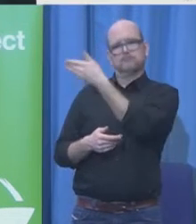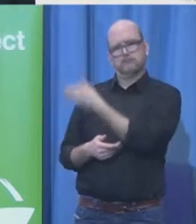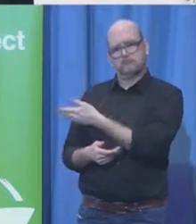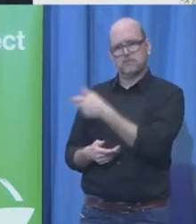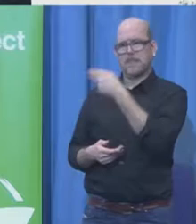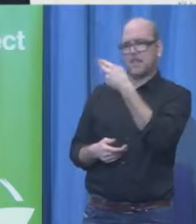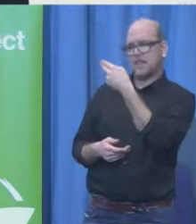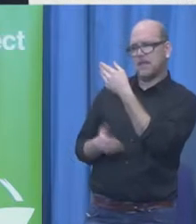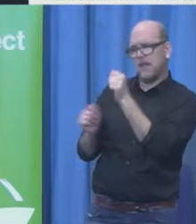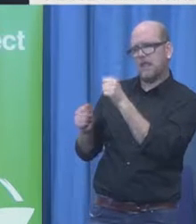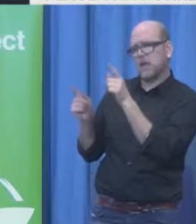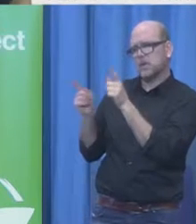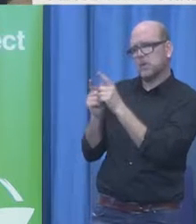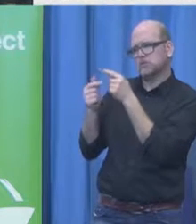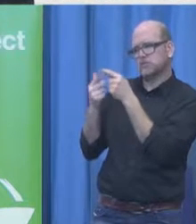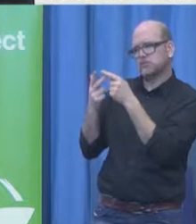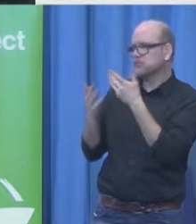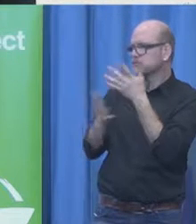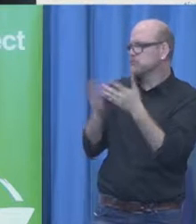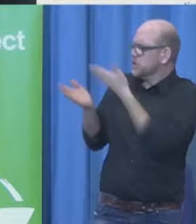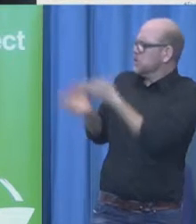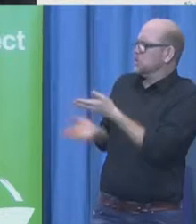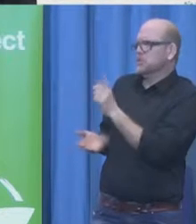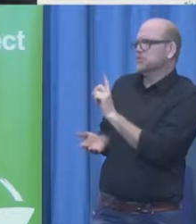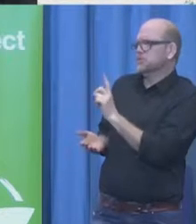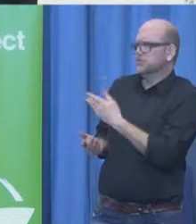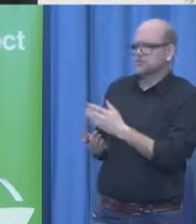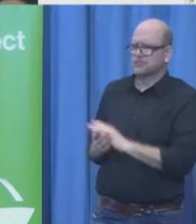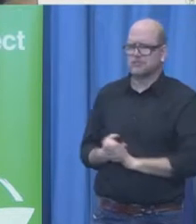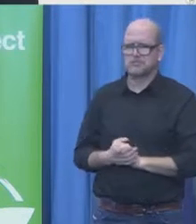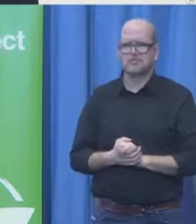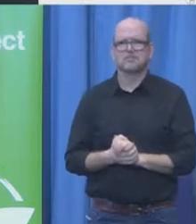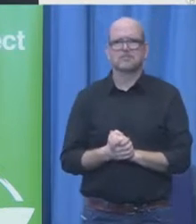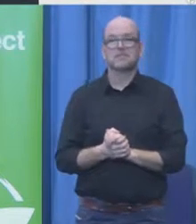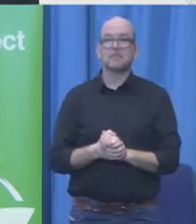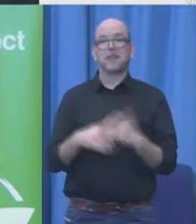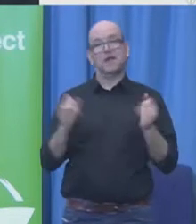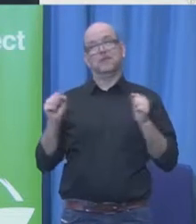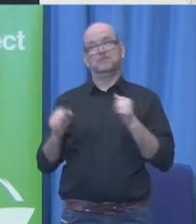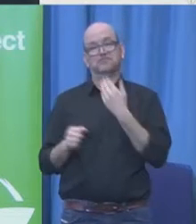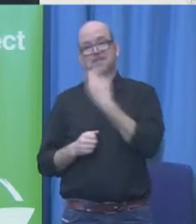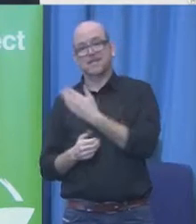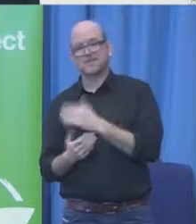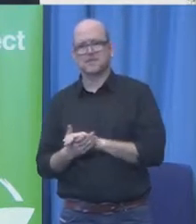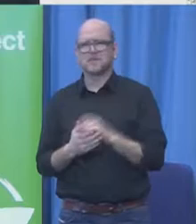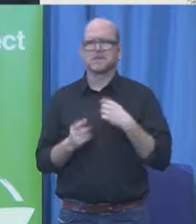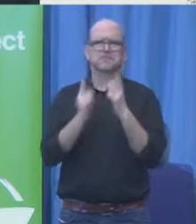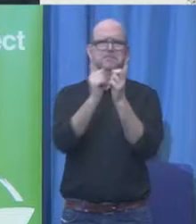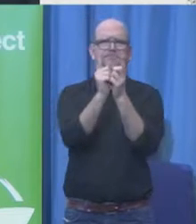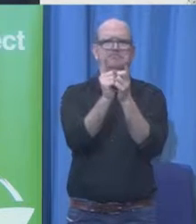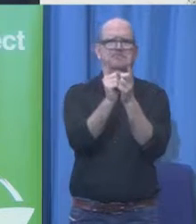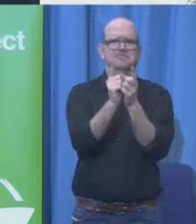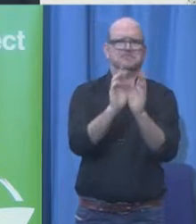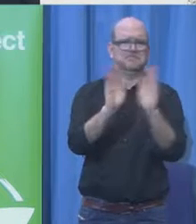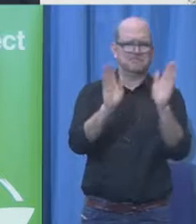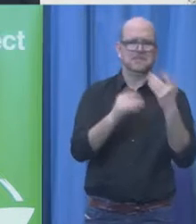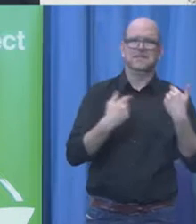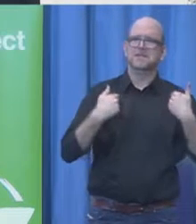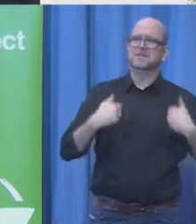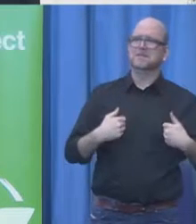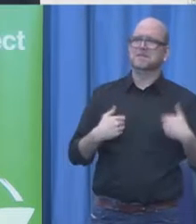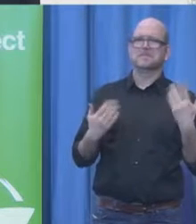Thanks, Ingrid. Yes, well, just as a brief introduction, my background.